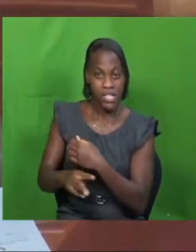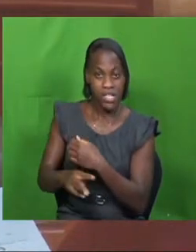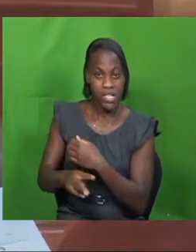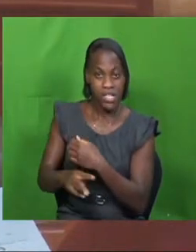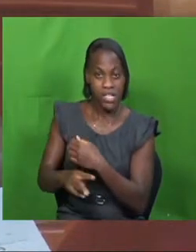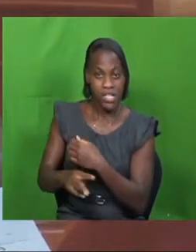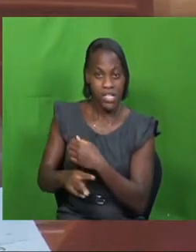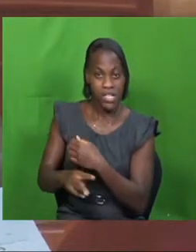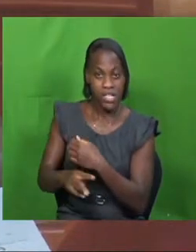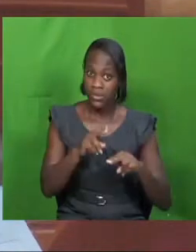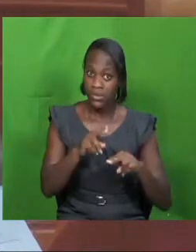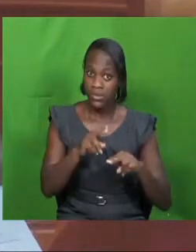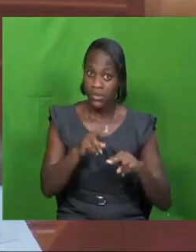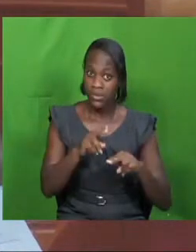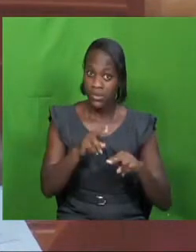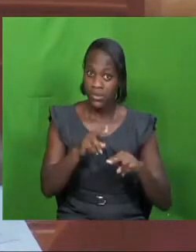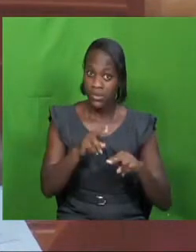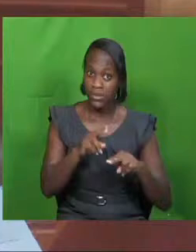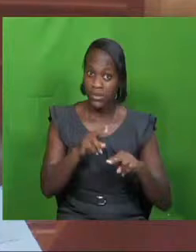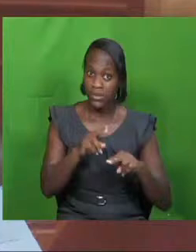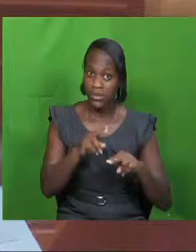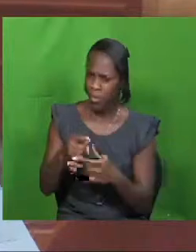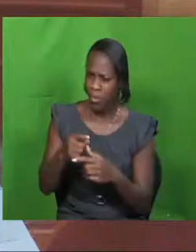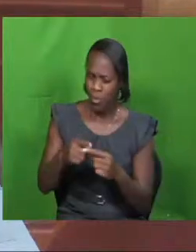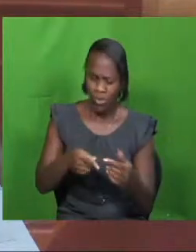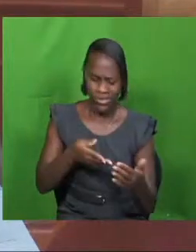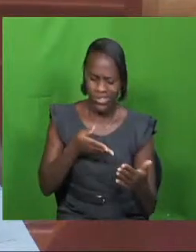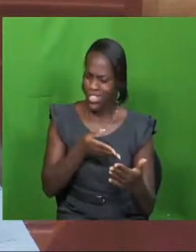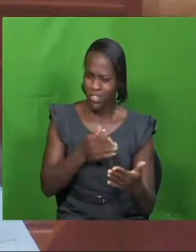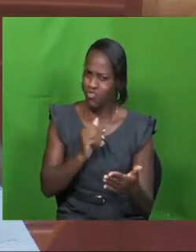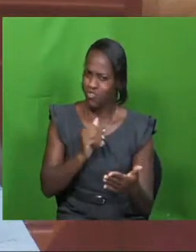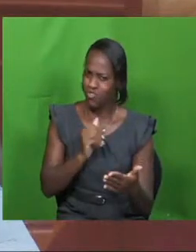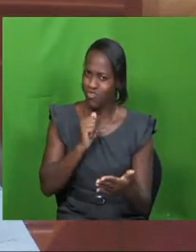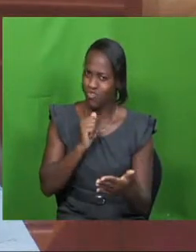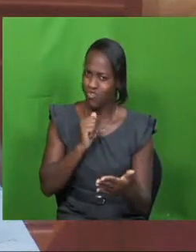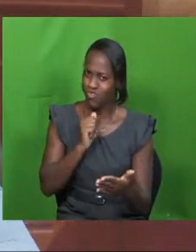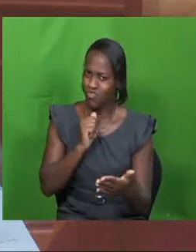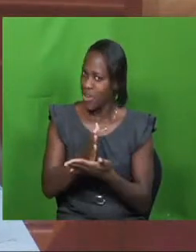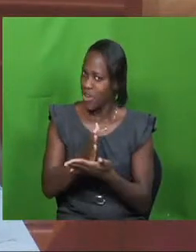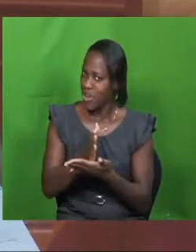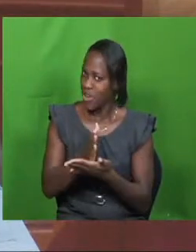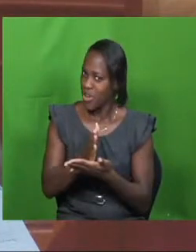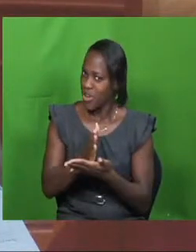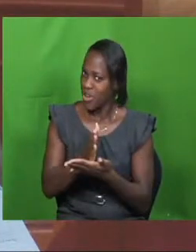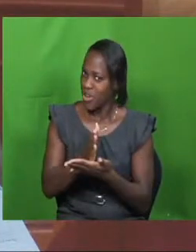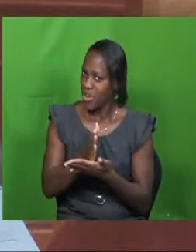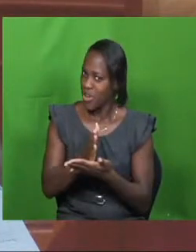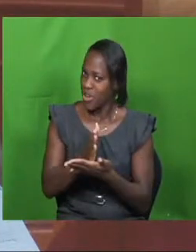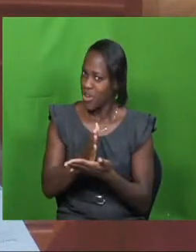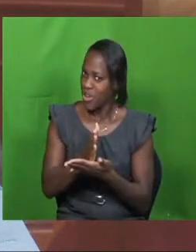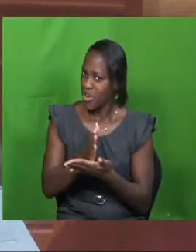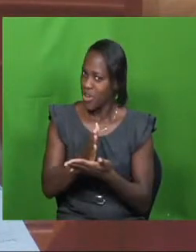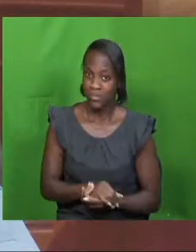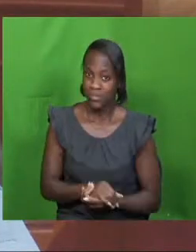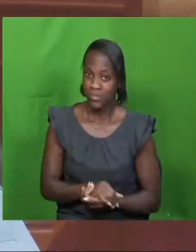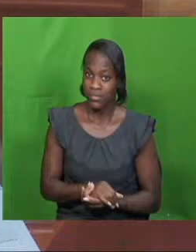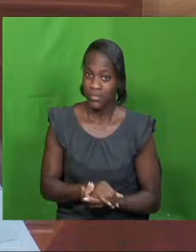The Speaker, what has been captured here is not an accurate account of what transpired. When